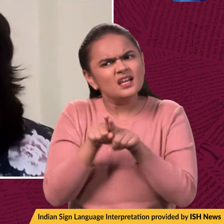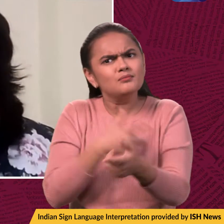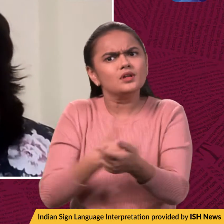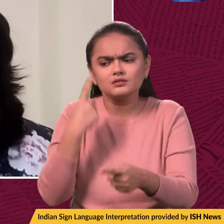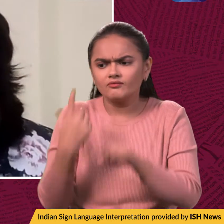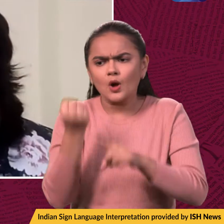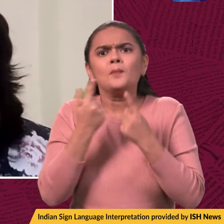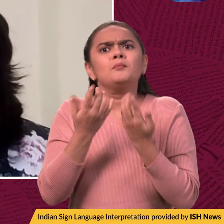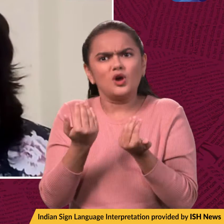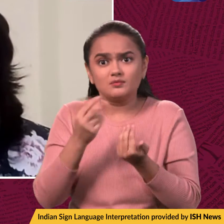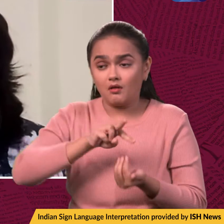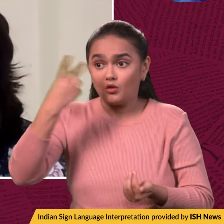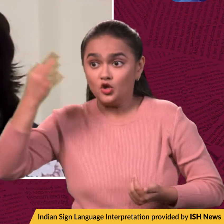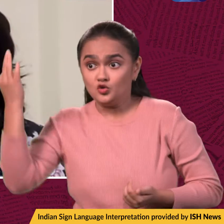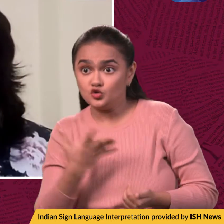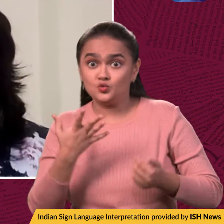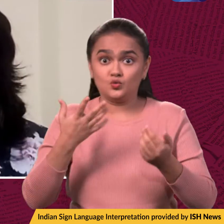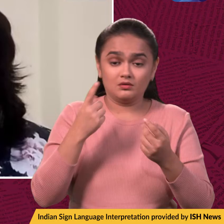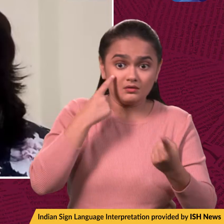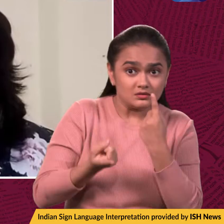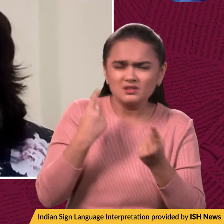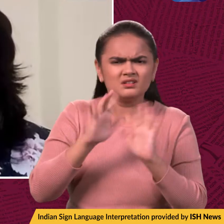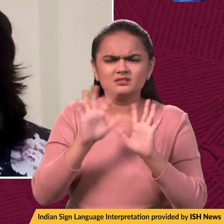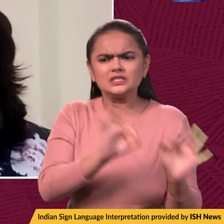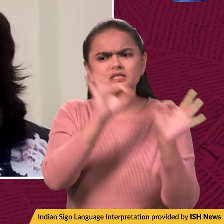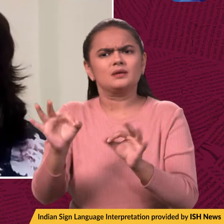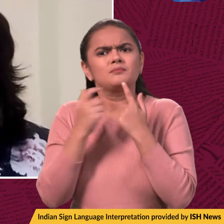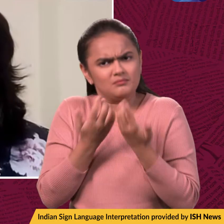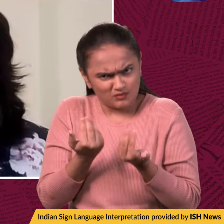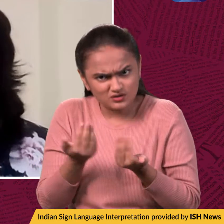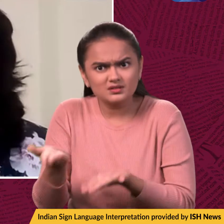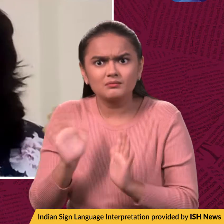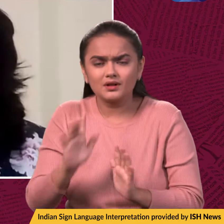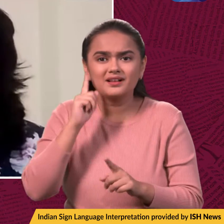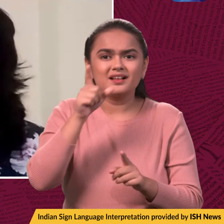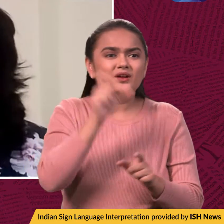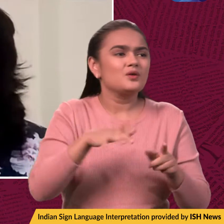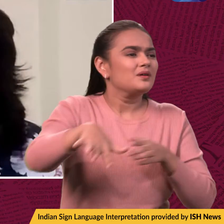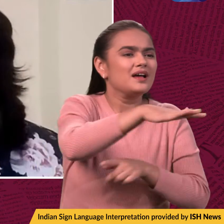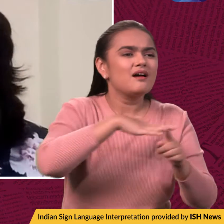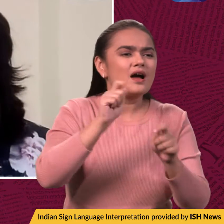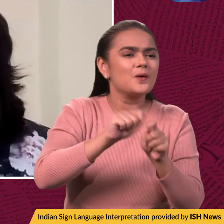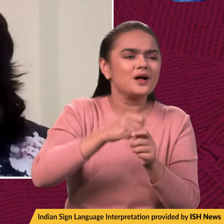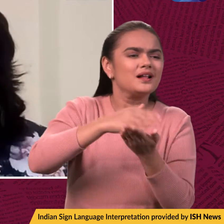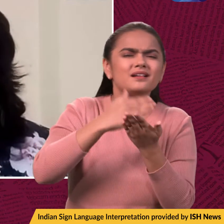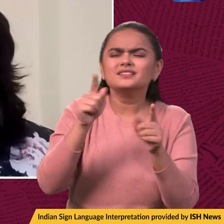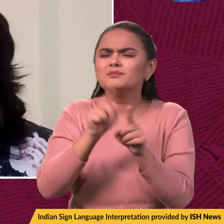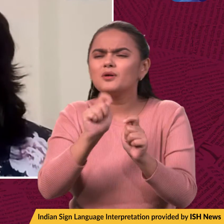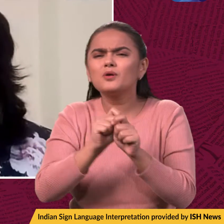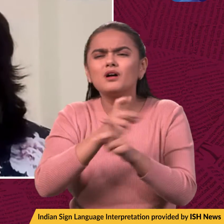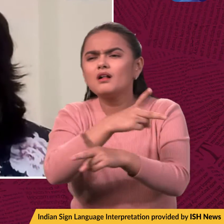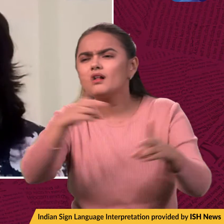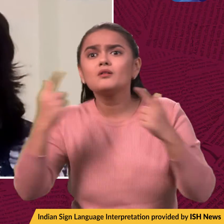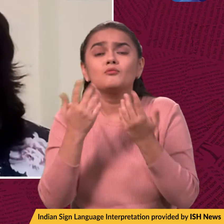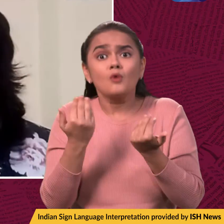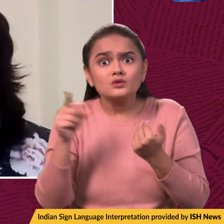testing, appeasing some concerns against domestic health workers that changes in the spike protein of the virus could